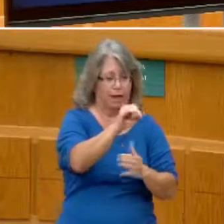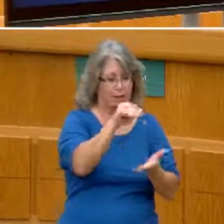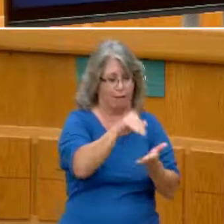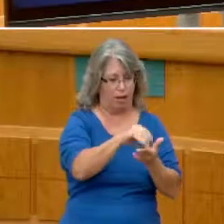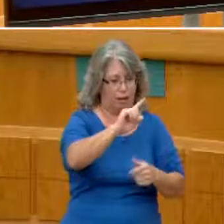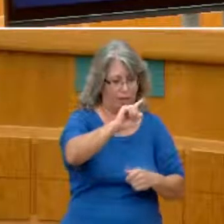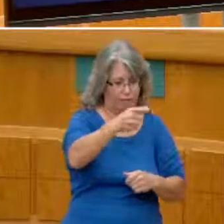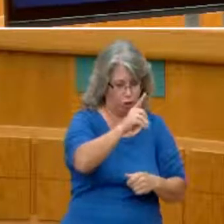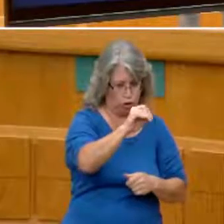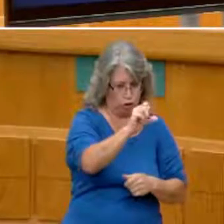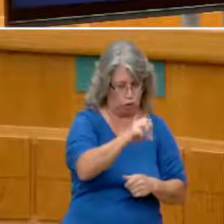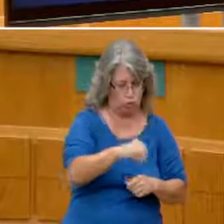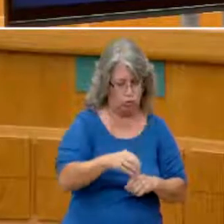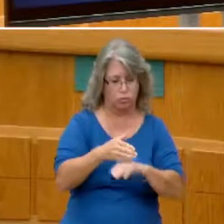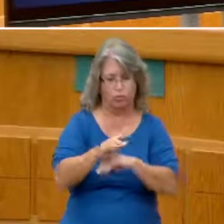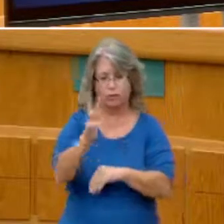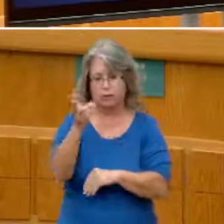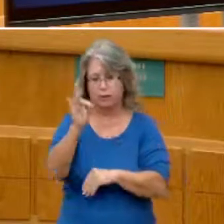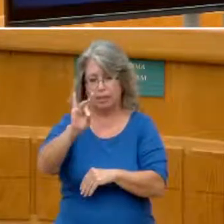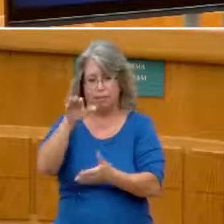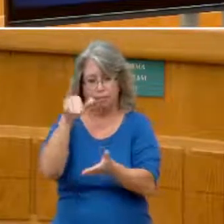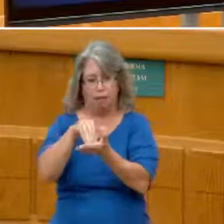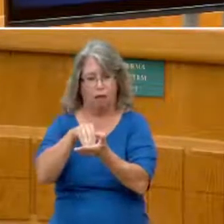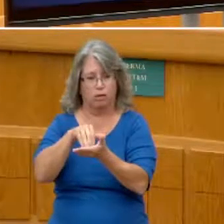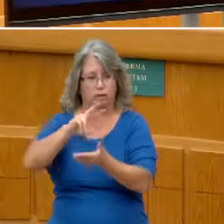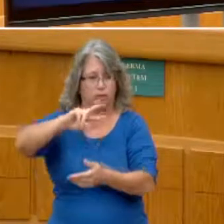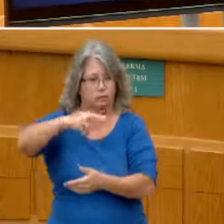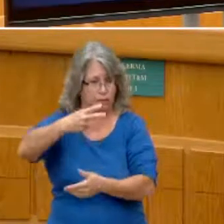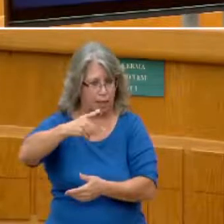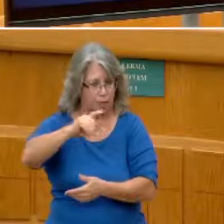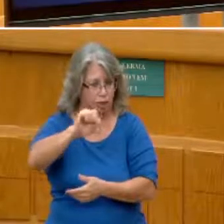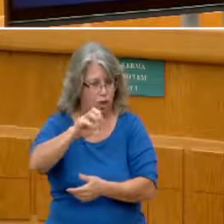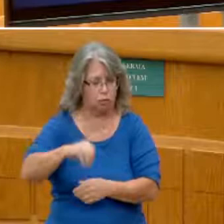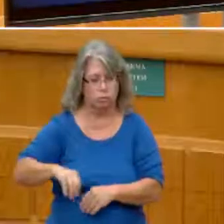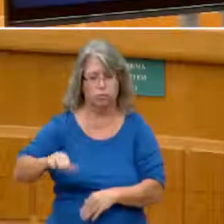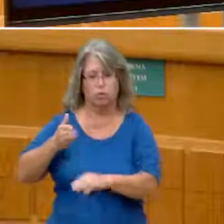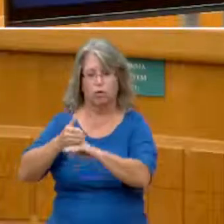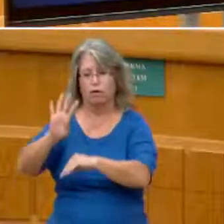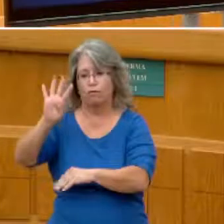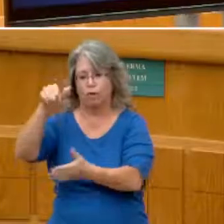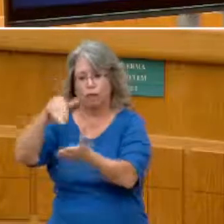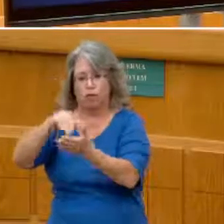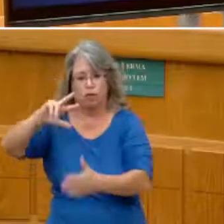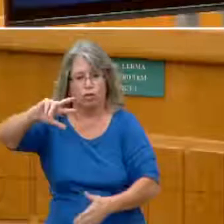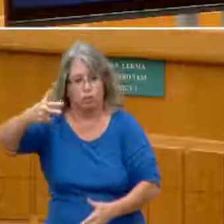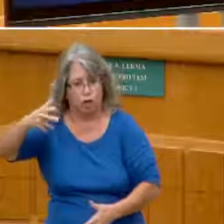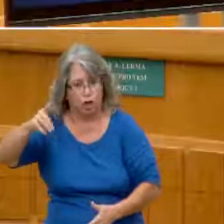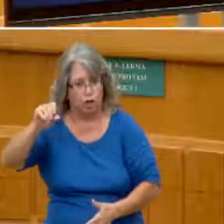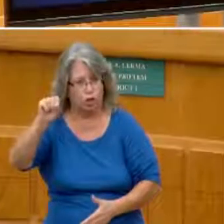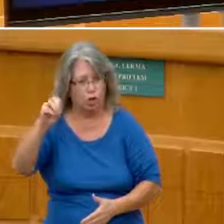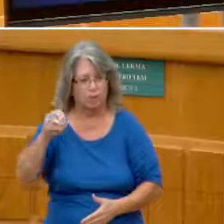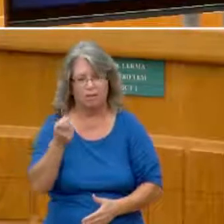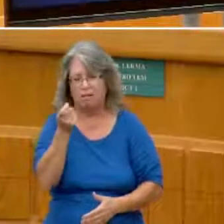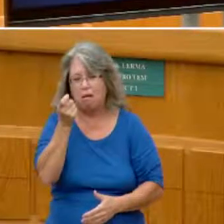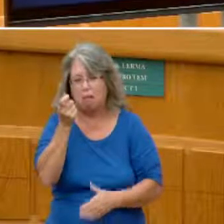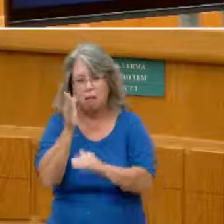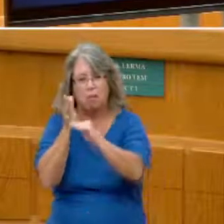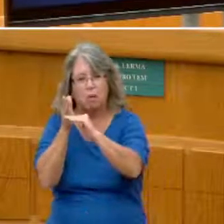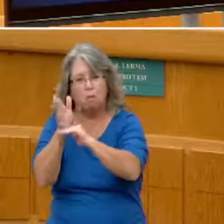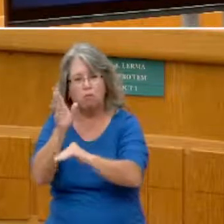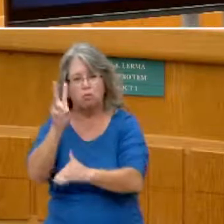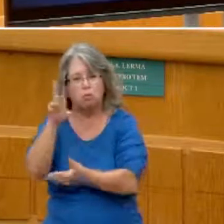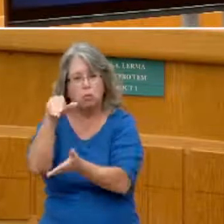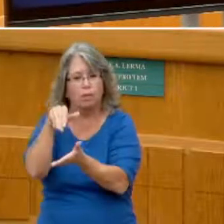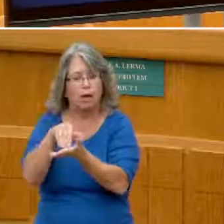over 68,000 second doses, over 4,000 third doses, and a little over 2,000